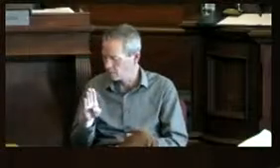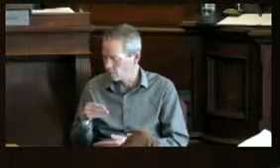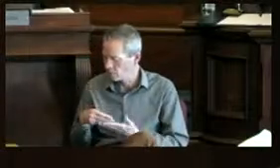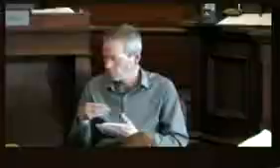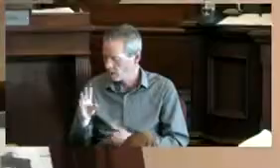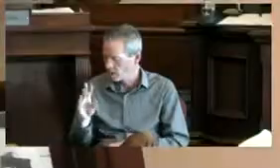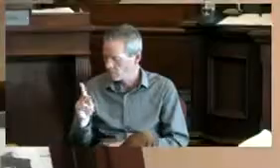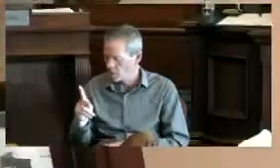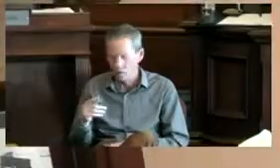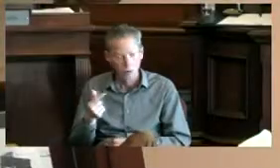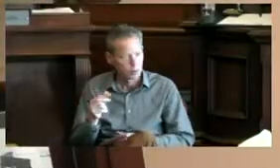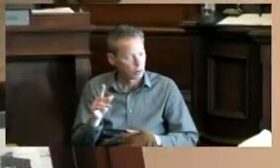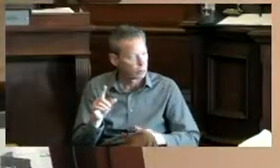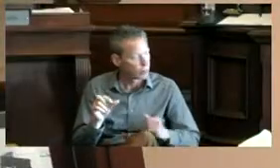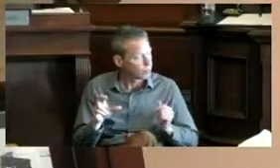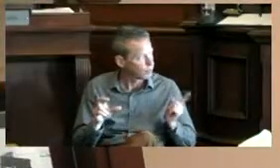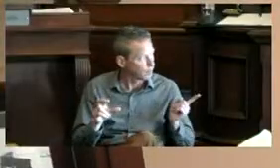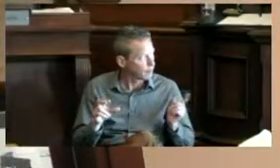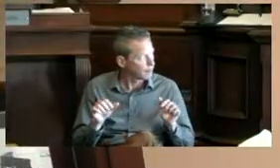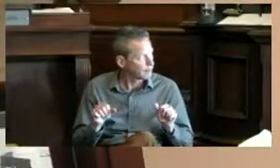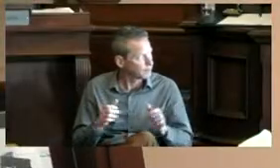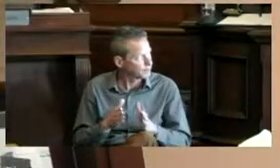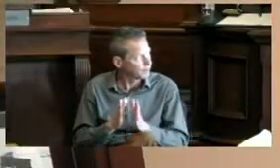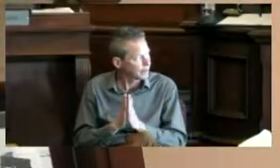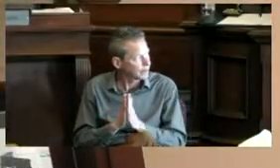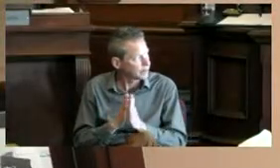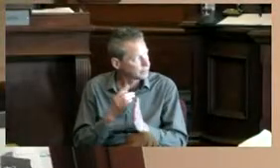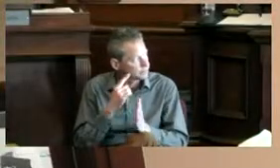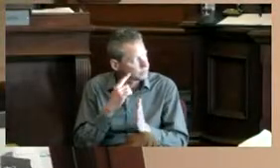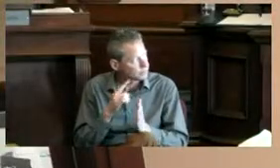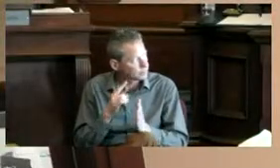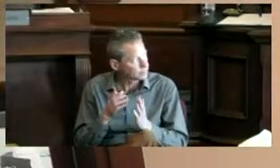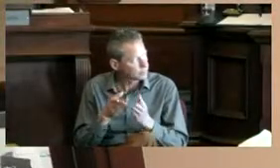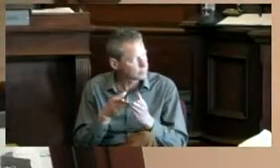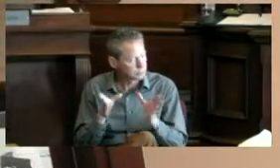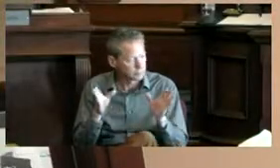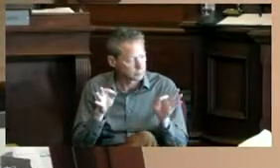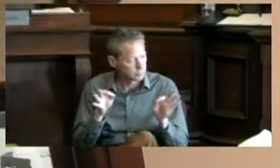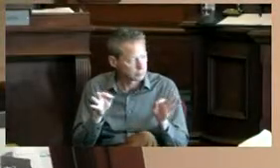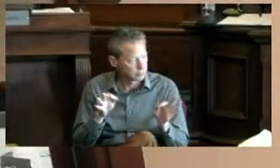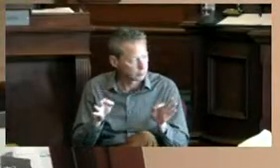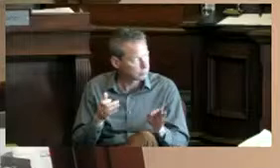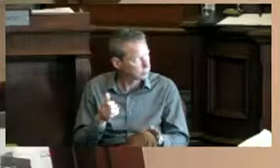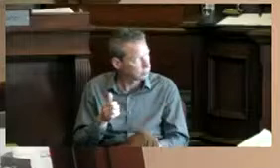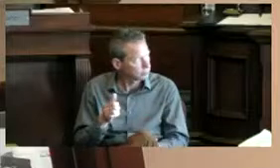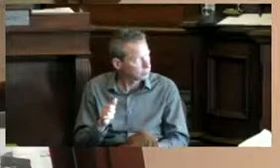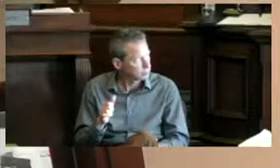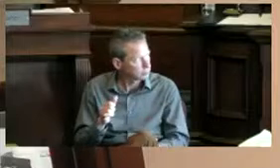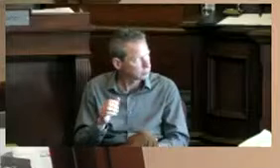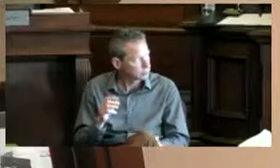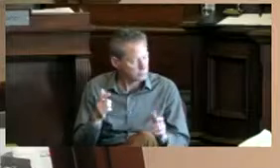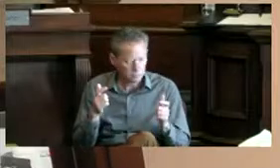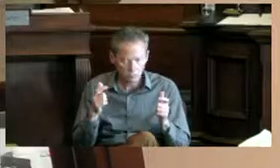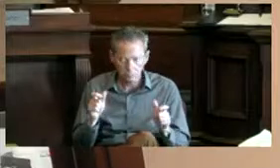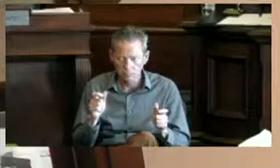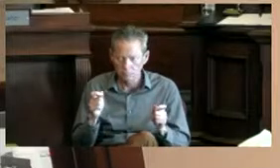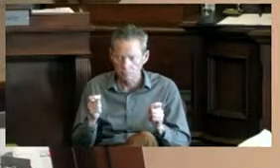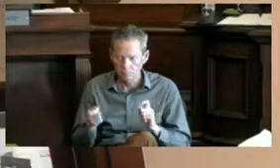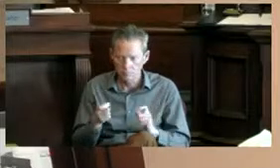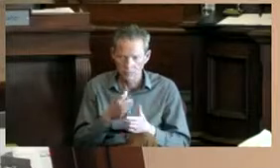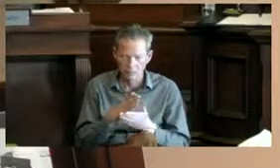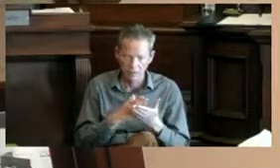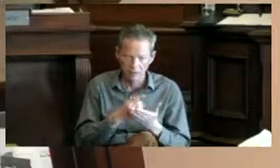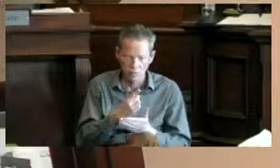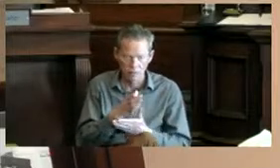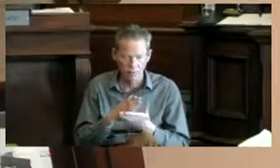Gruber? Yeah, can I just ask for an overview on any like major changes between phase one